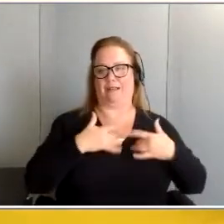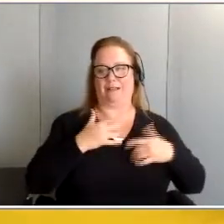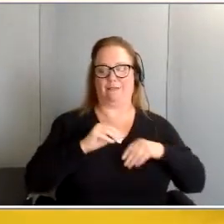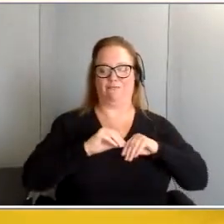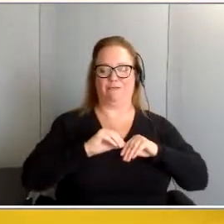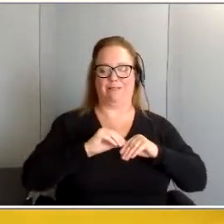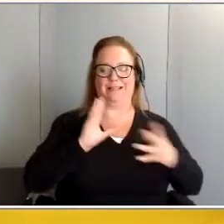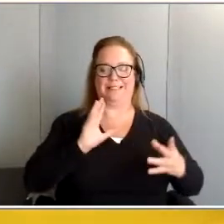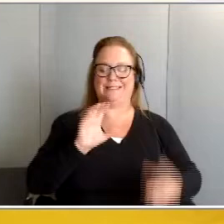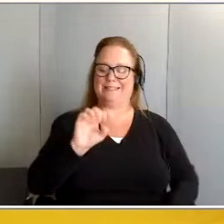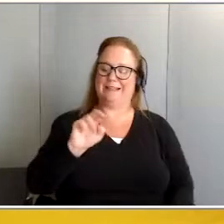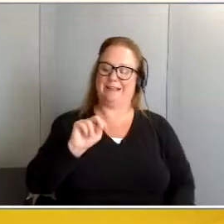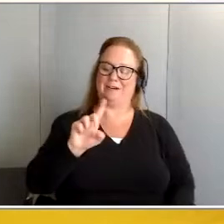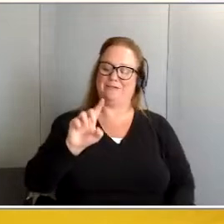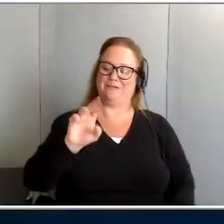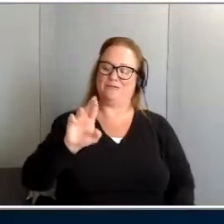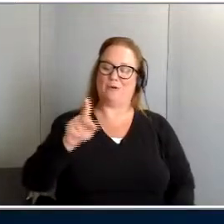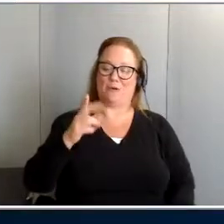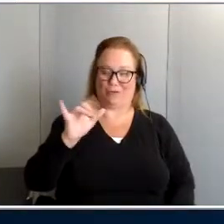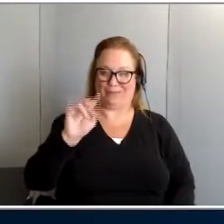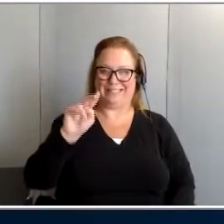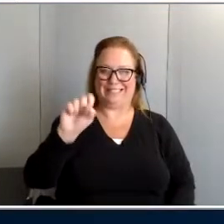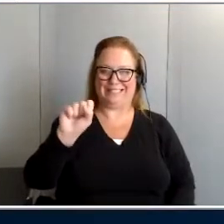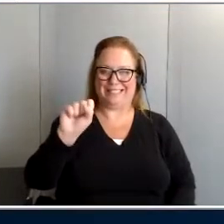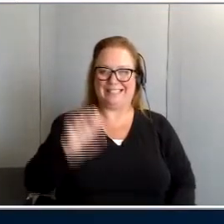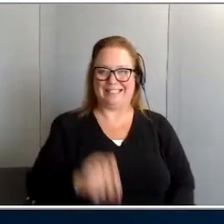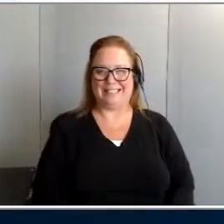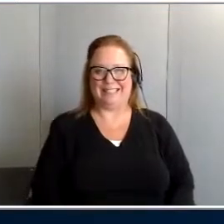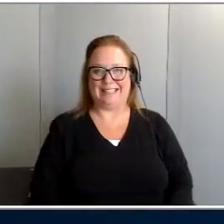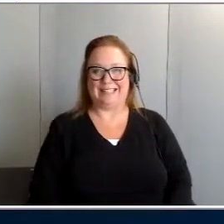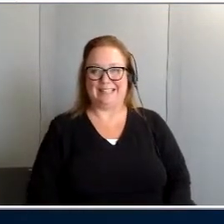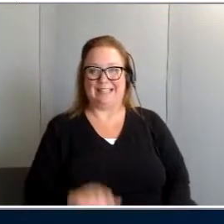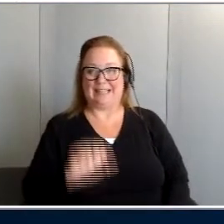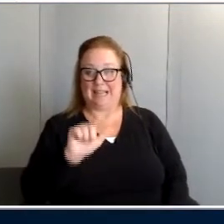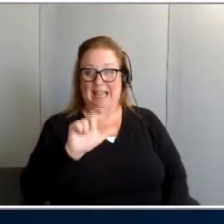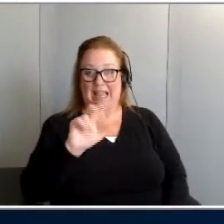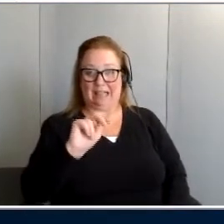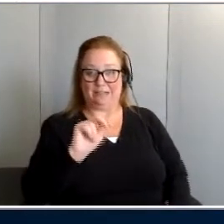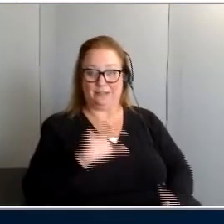feel really good. Alan, are your Hope that answered your endorphins question. released?